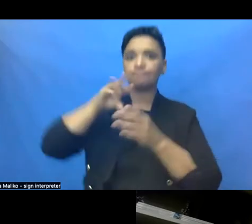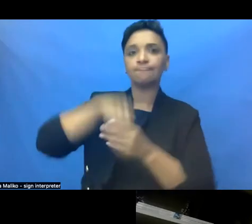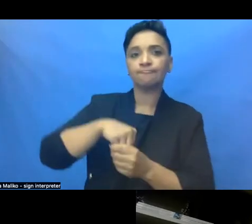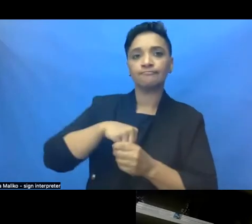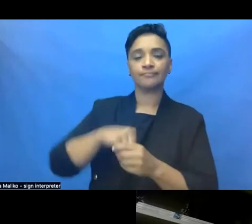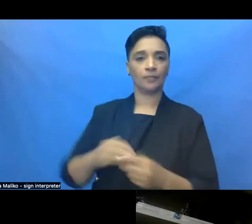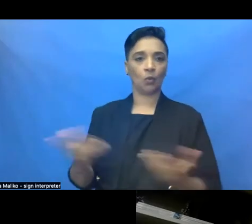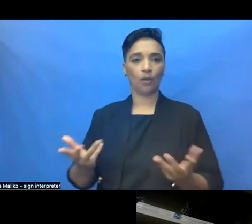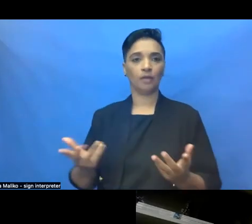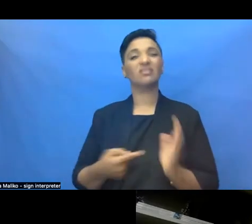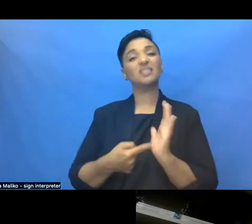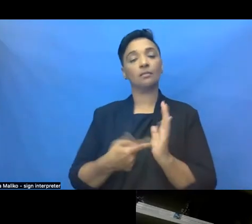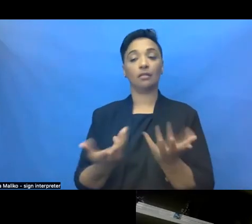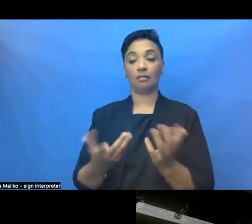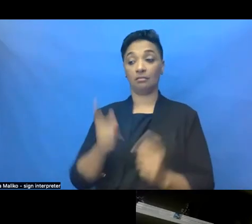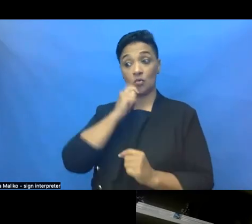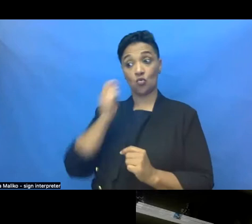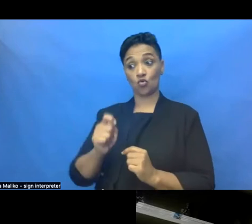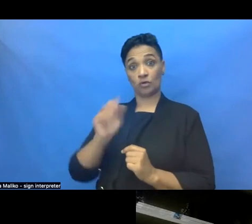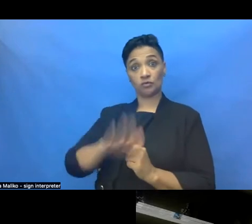say, supporting